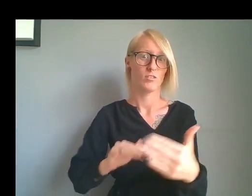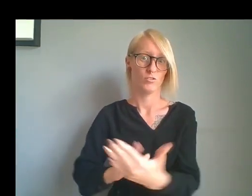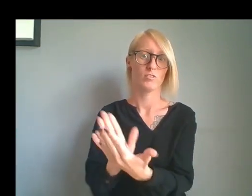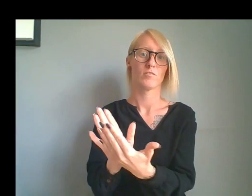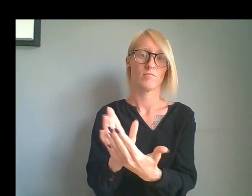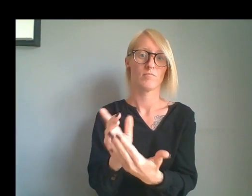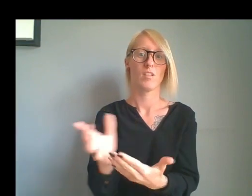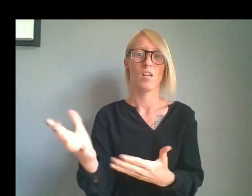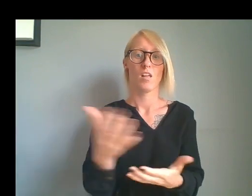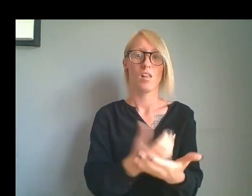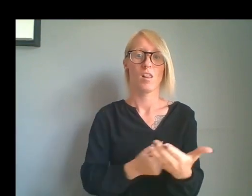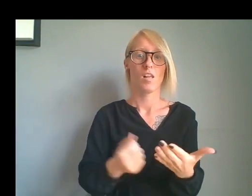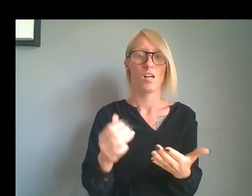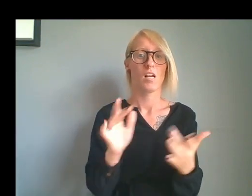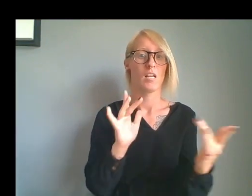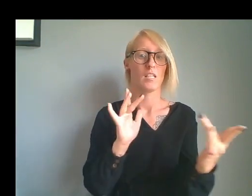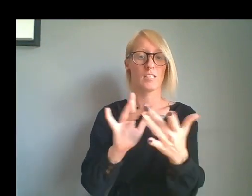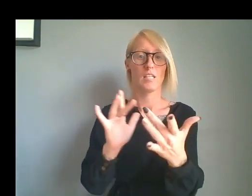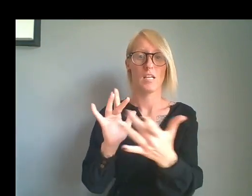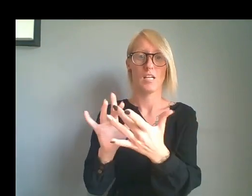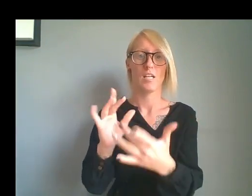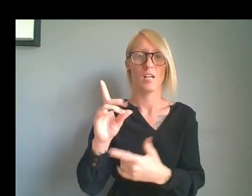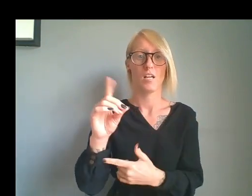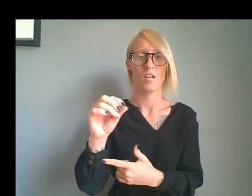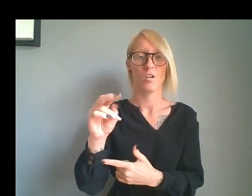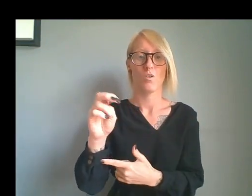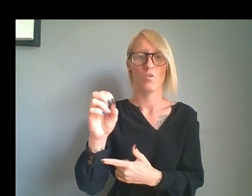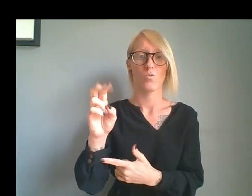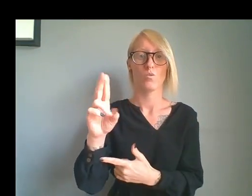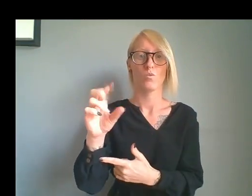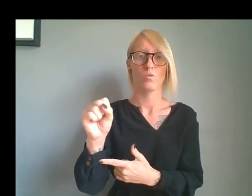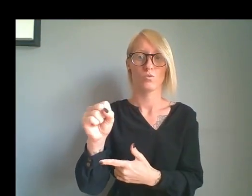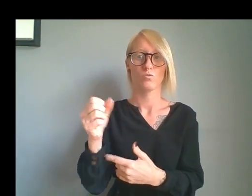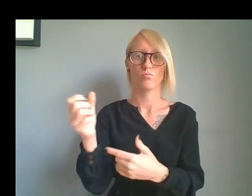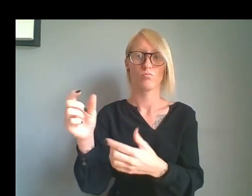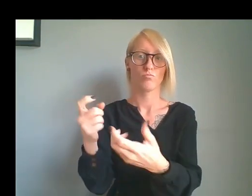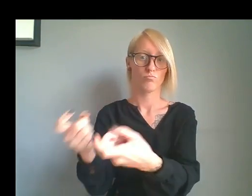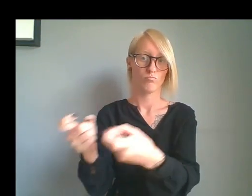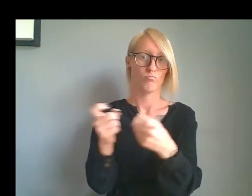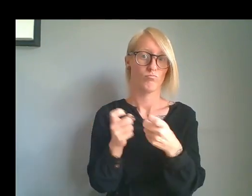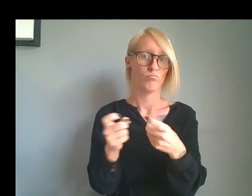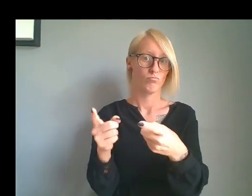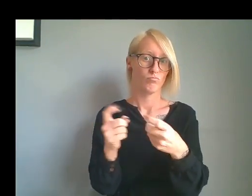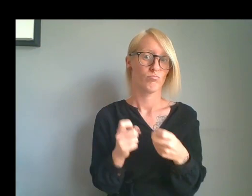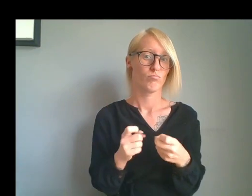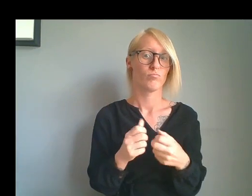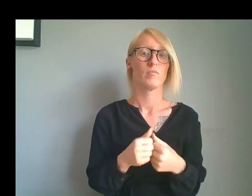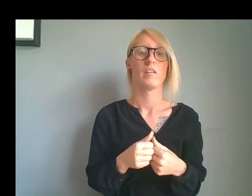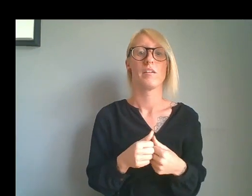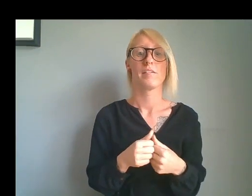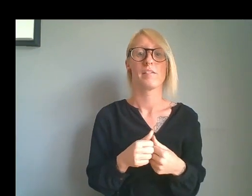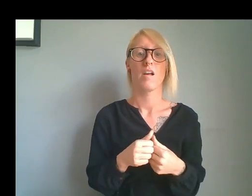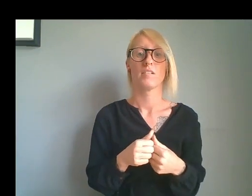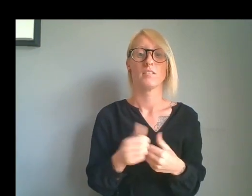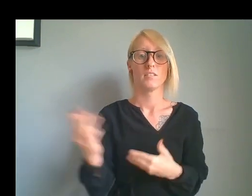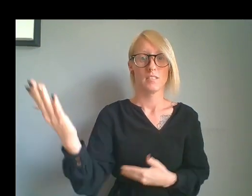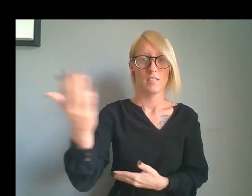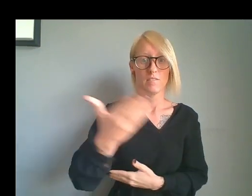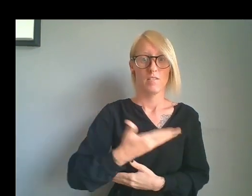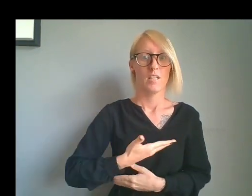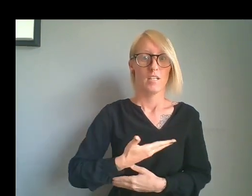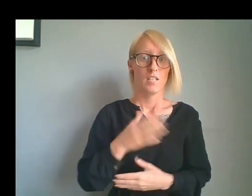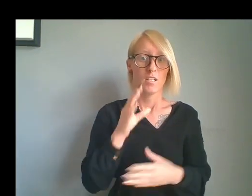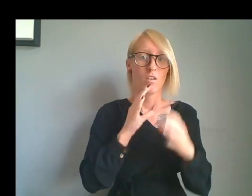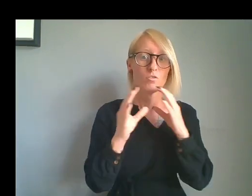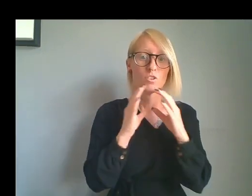you look at how many people are online. You have an audience out there that you can talk to. It's inviting conversation. There's still value to